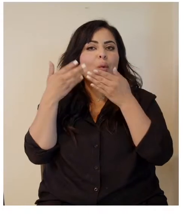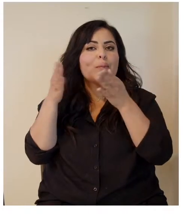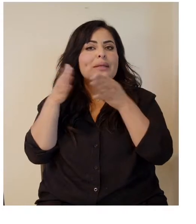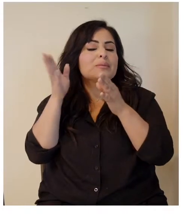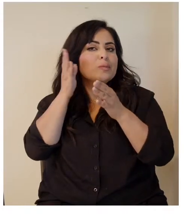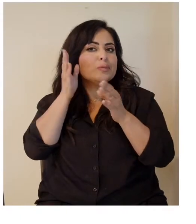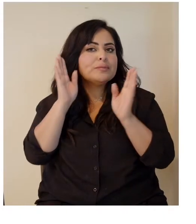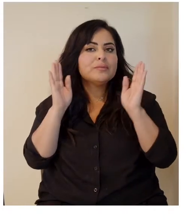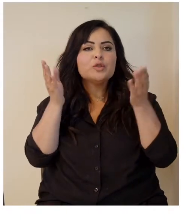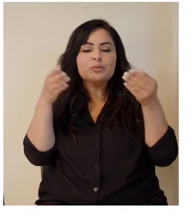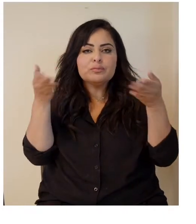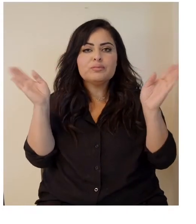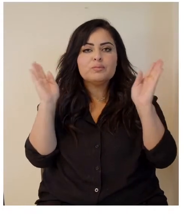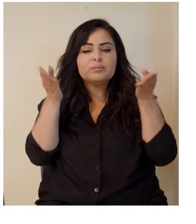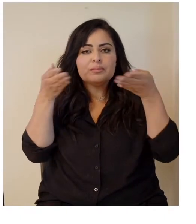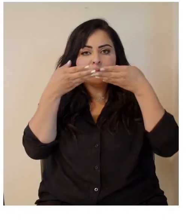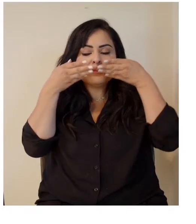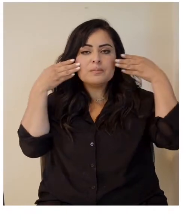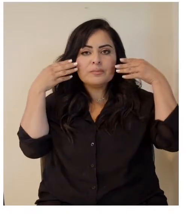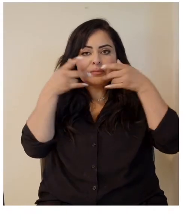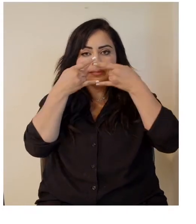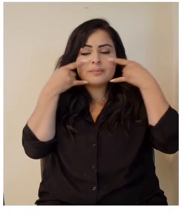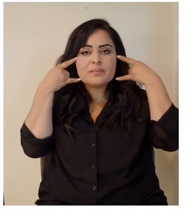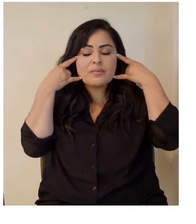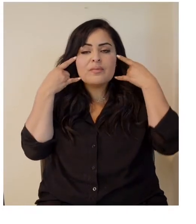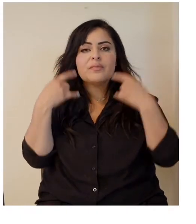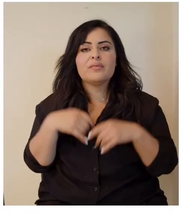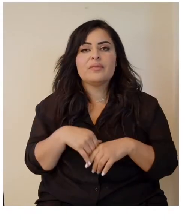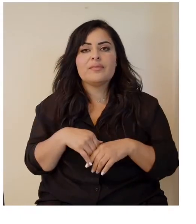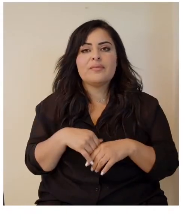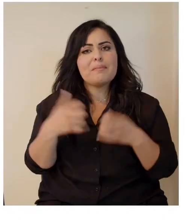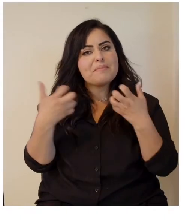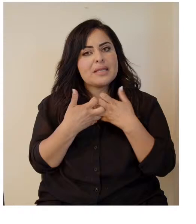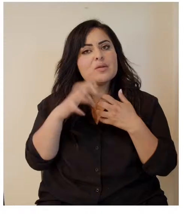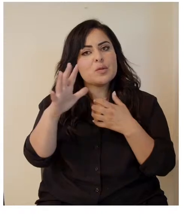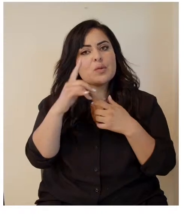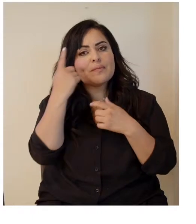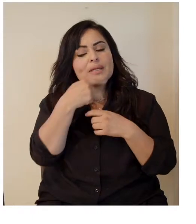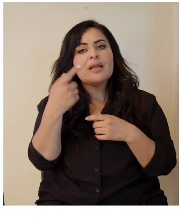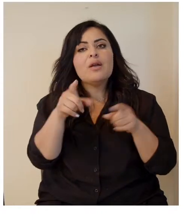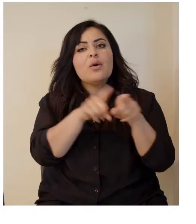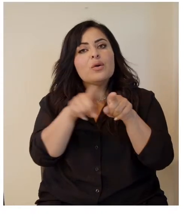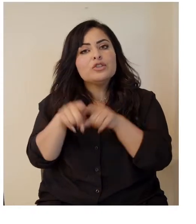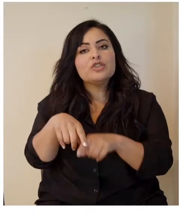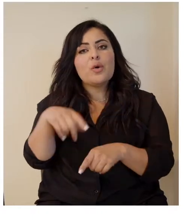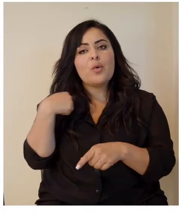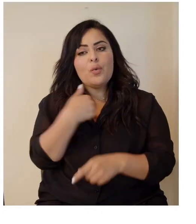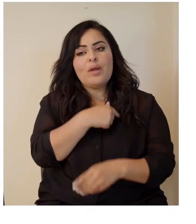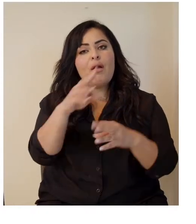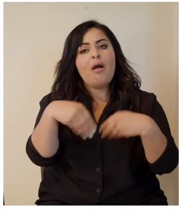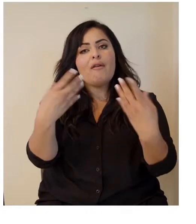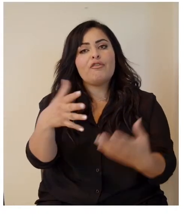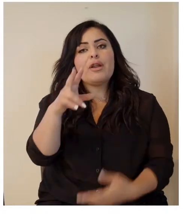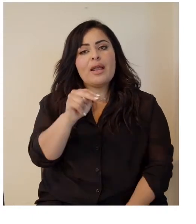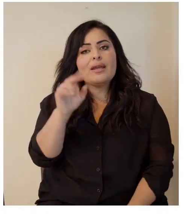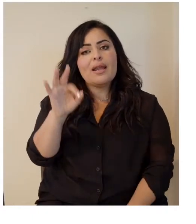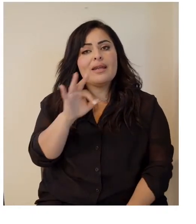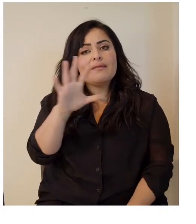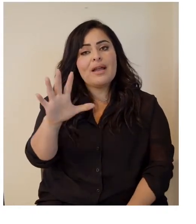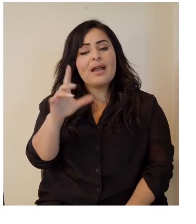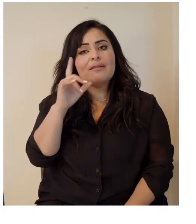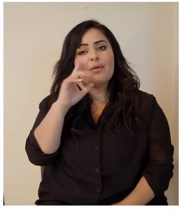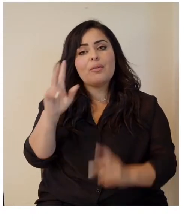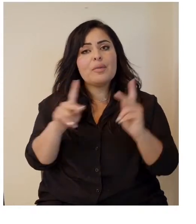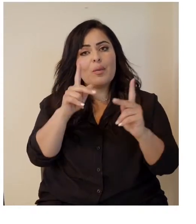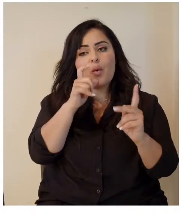to make sure that it'll work well. The LA County Department of Public Health is also offering N95 masks to LA residents who are returning to fire